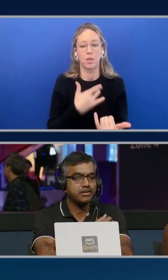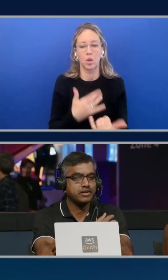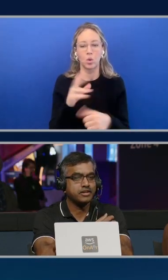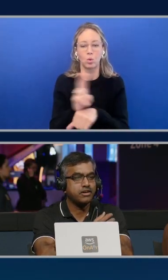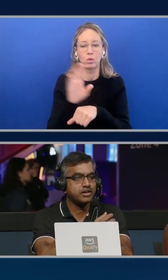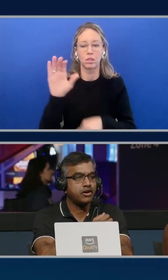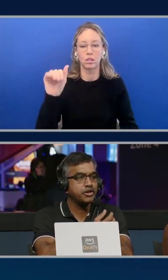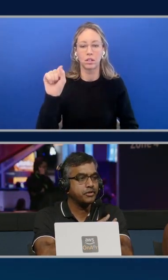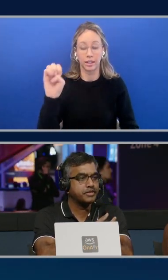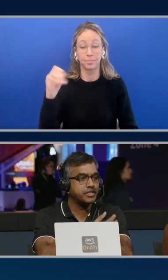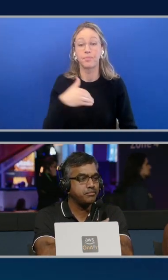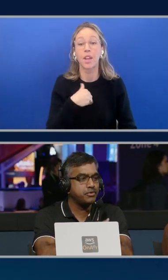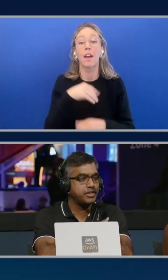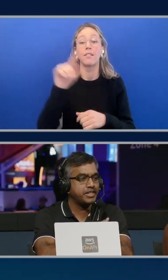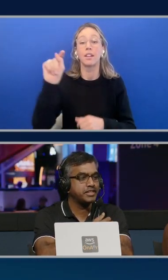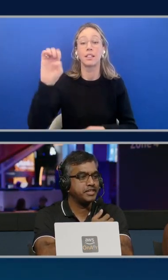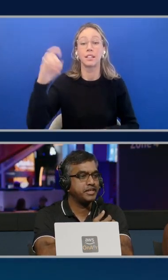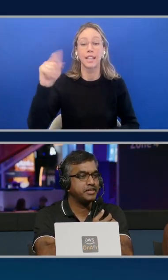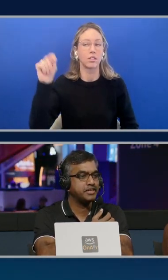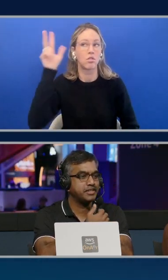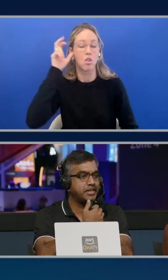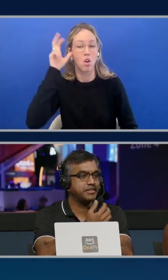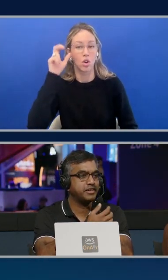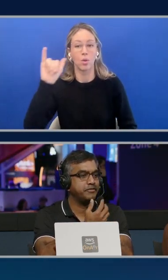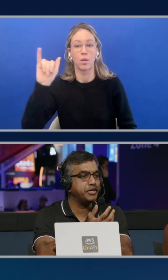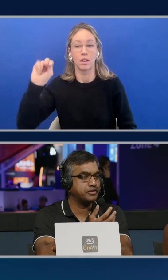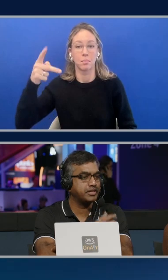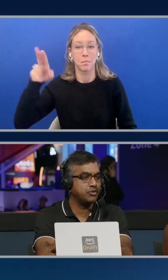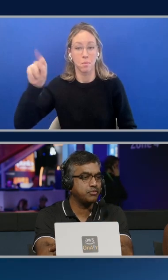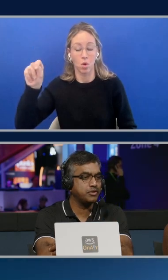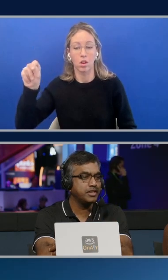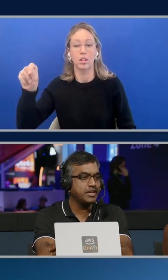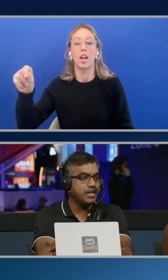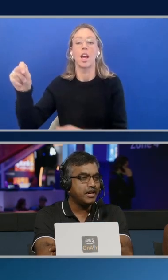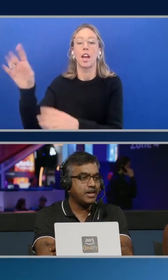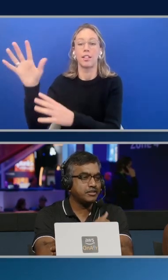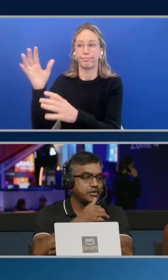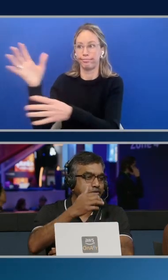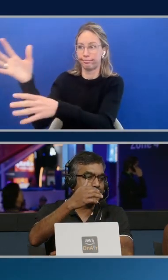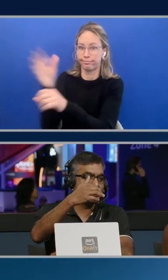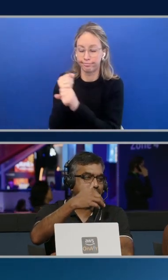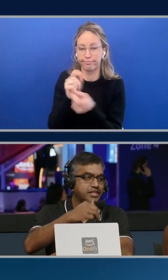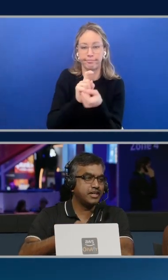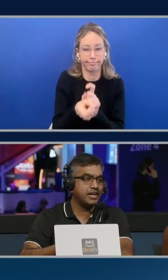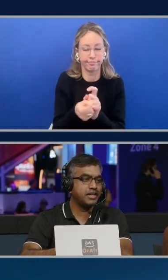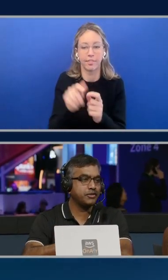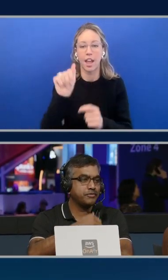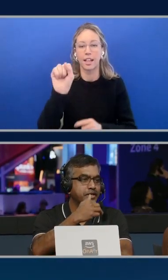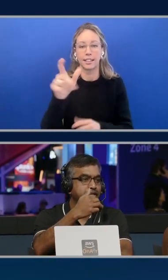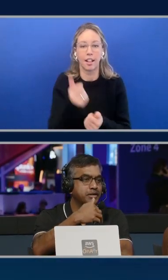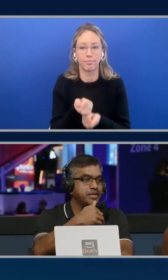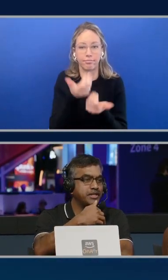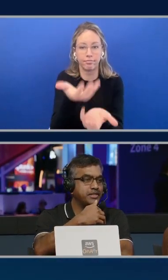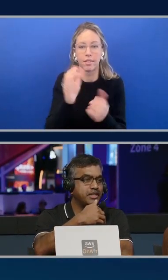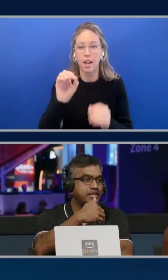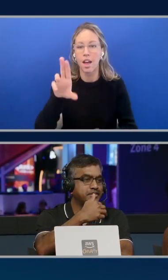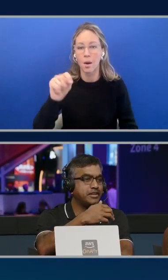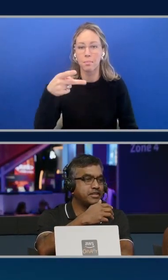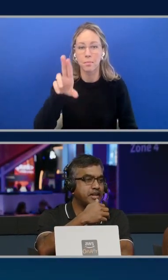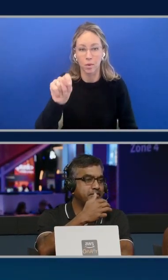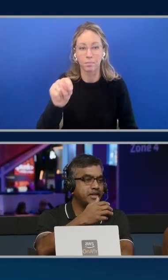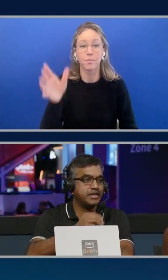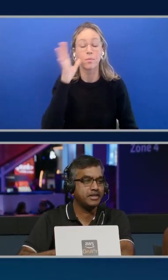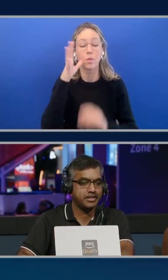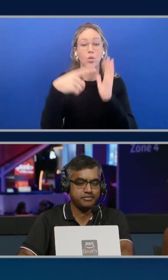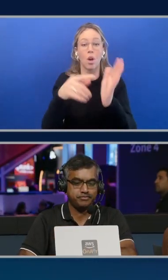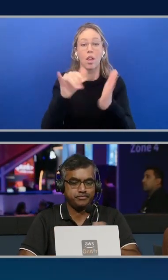text or an audio as an input and then creating a ASL video as an output. So it's going to check, if the incoming does not